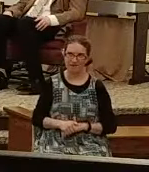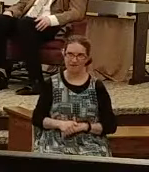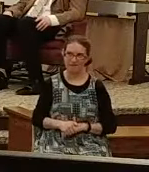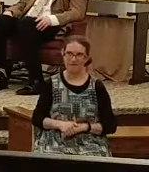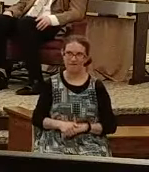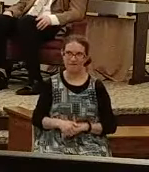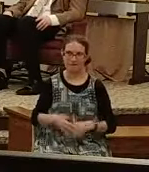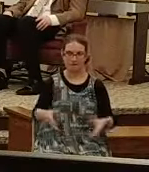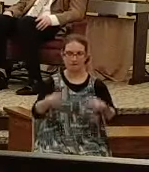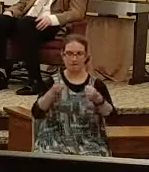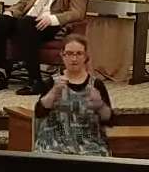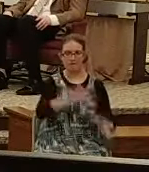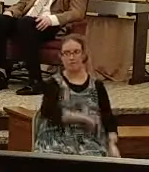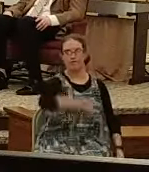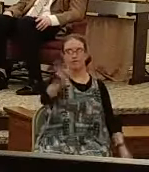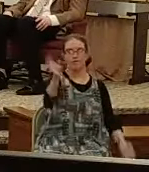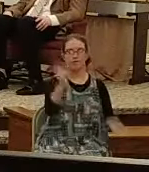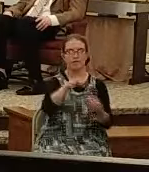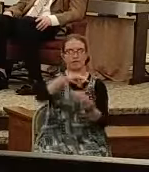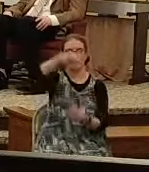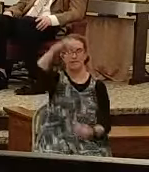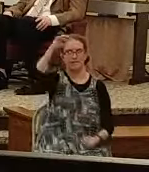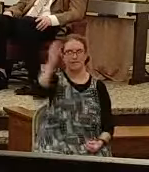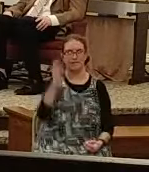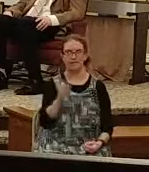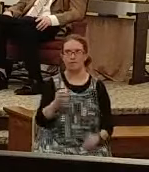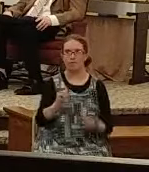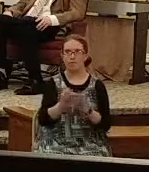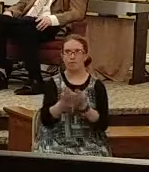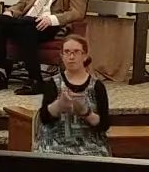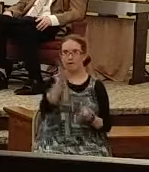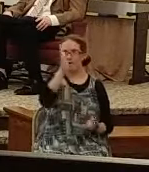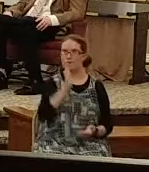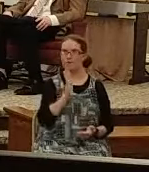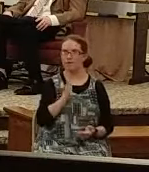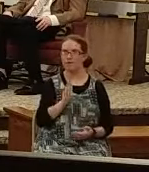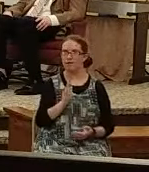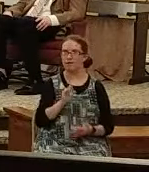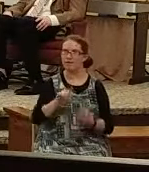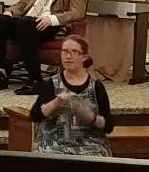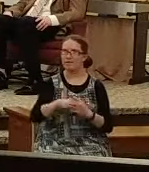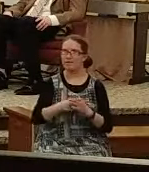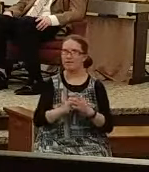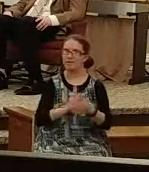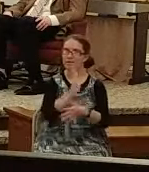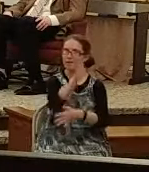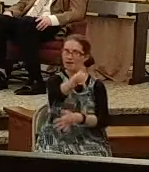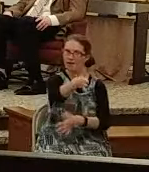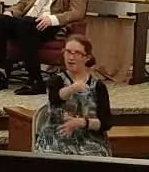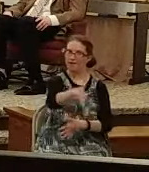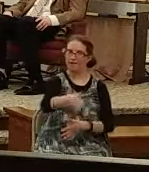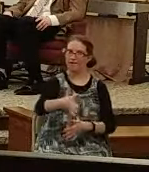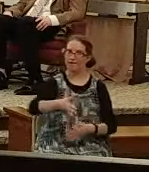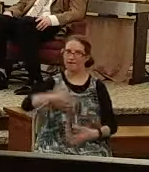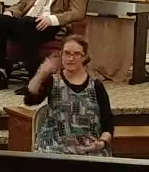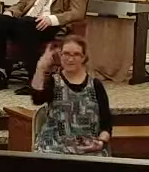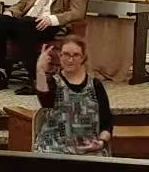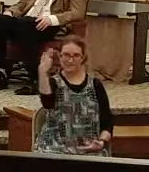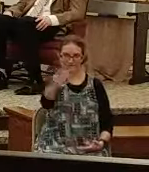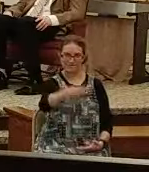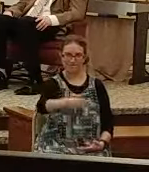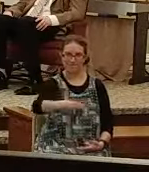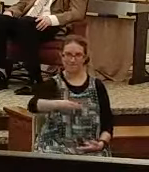And they pick up the sword of the Spirit, the Word of God, and they begin to go after him, and they begin to cut him down